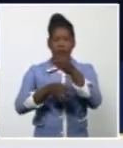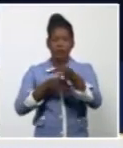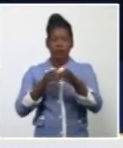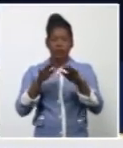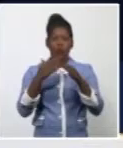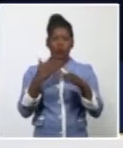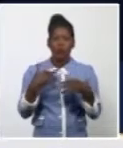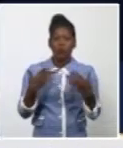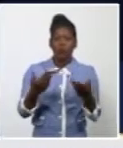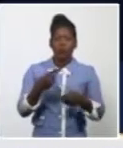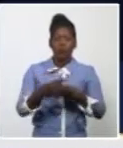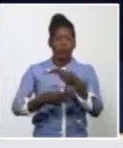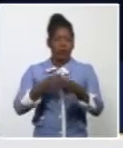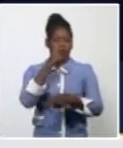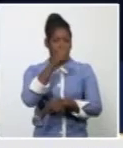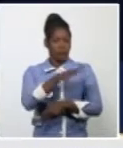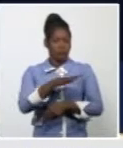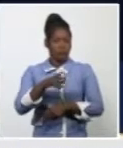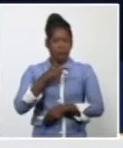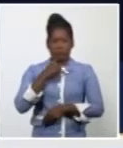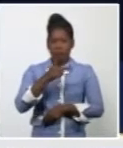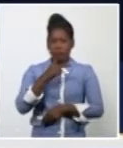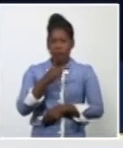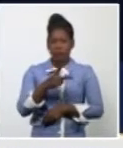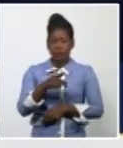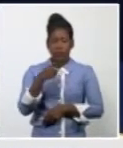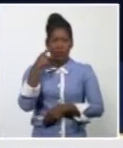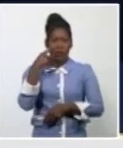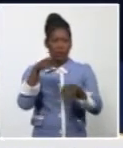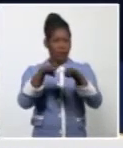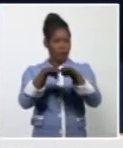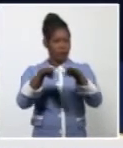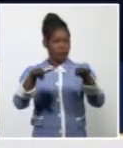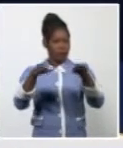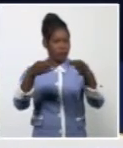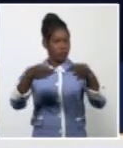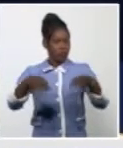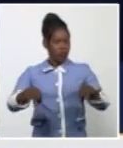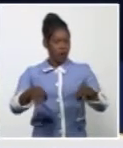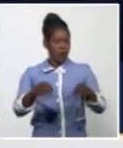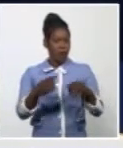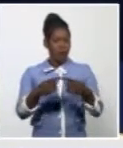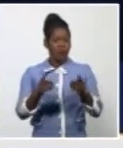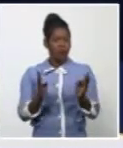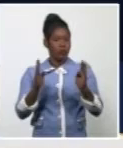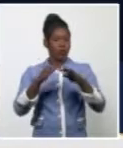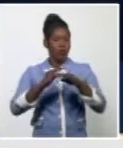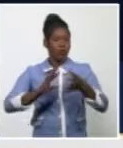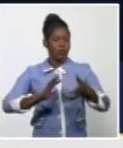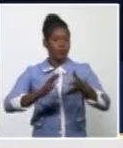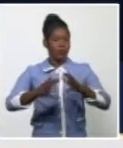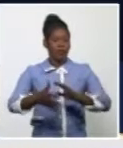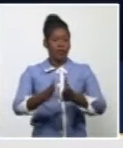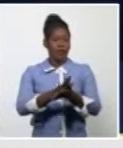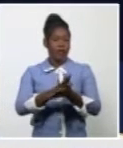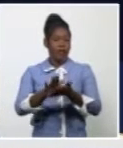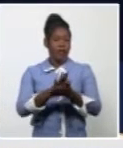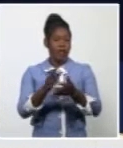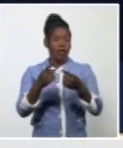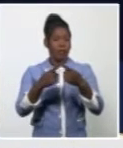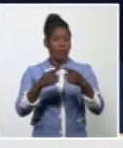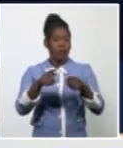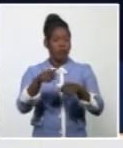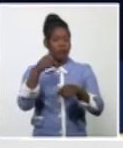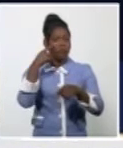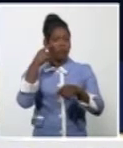with the scientists, one specialist who explained how the children's evolution has taken place, how they have had no